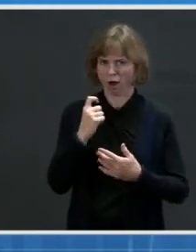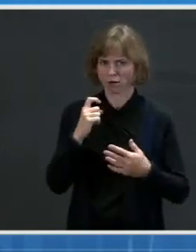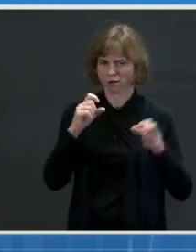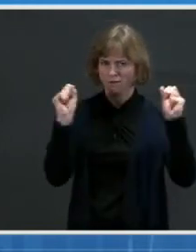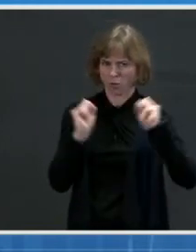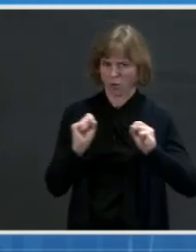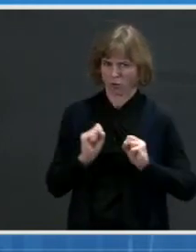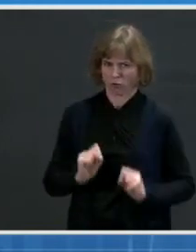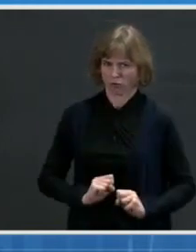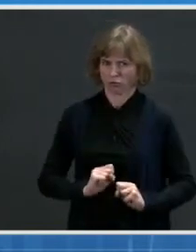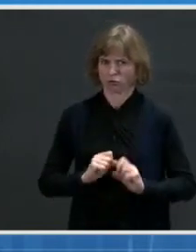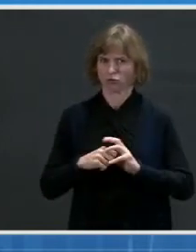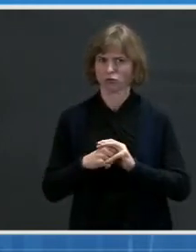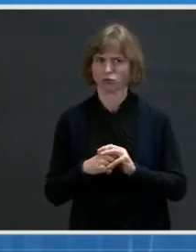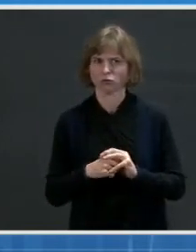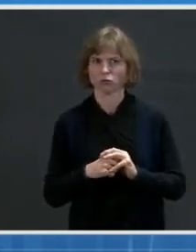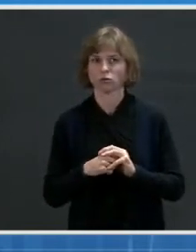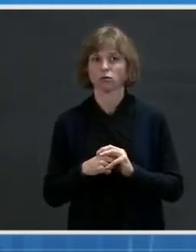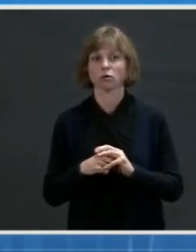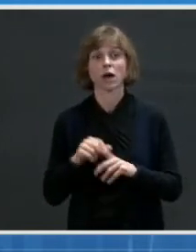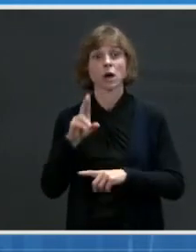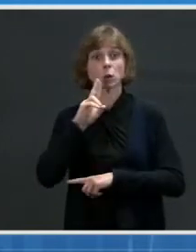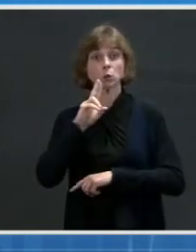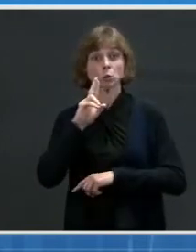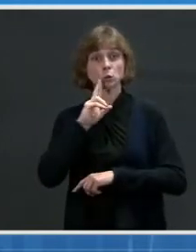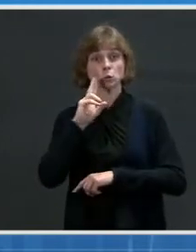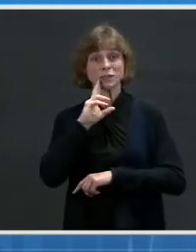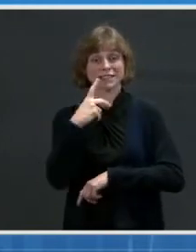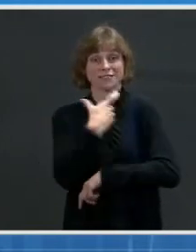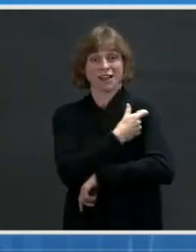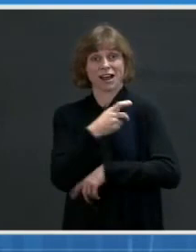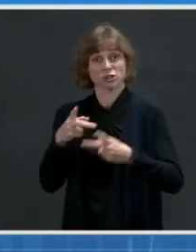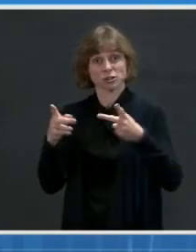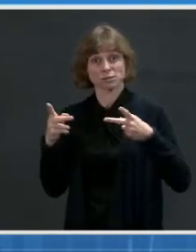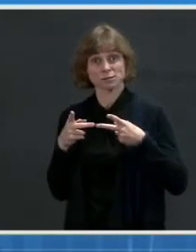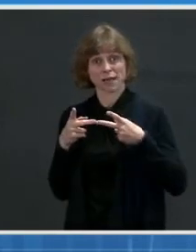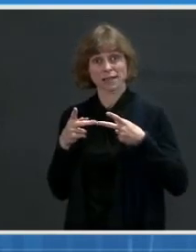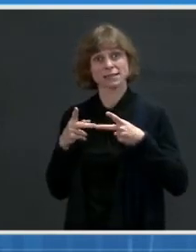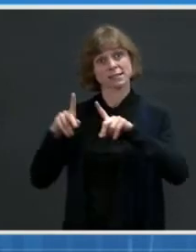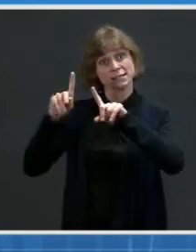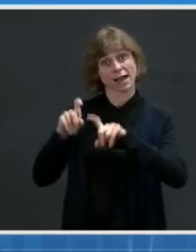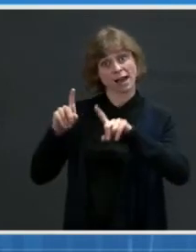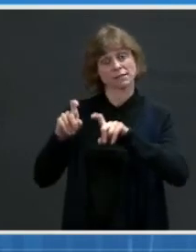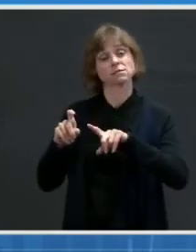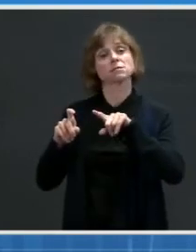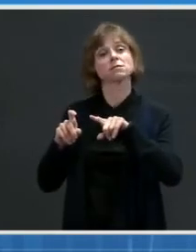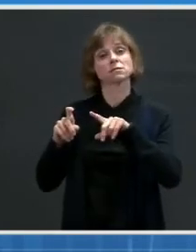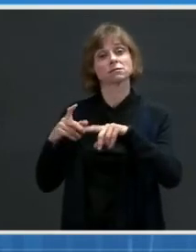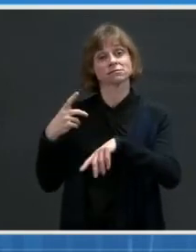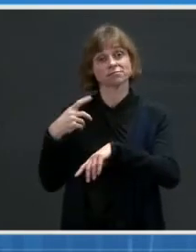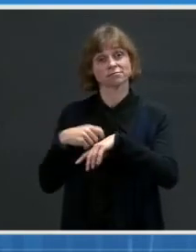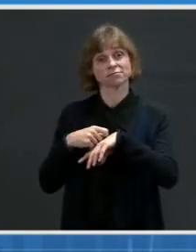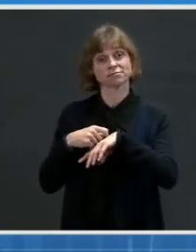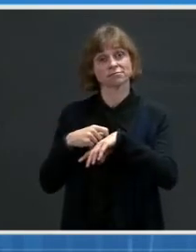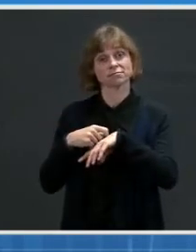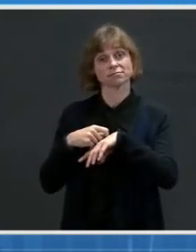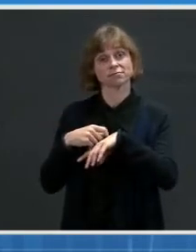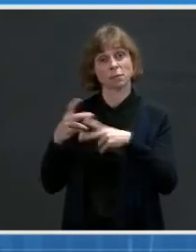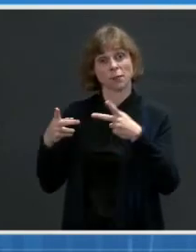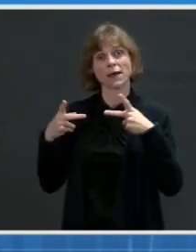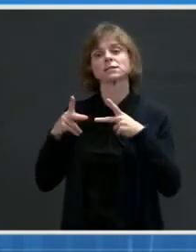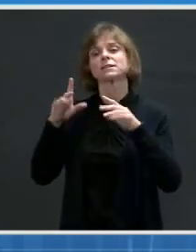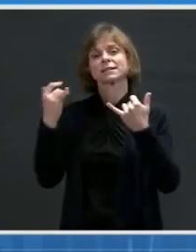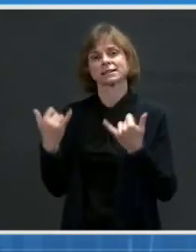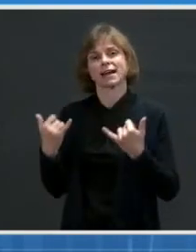impacts. Some Houston area vaccination clinics and testing sites have now reopened. Austin Public Health does